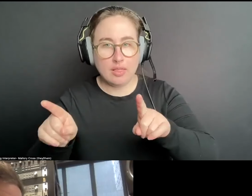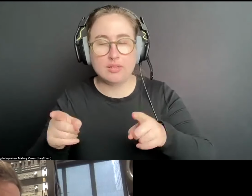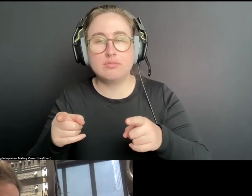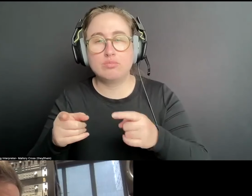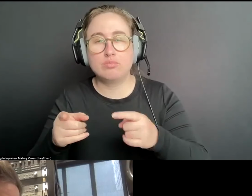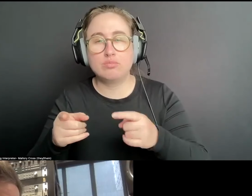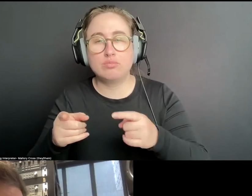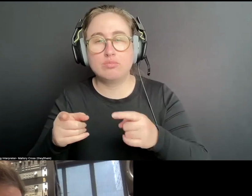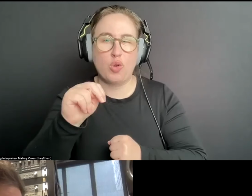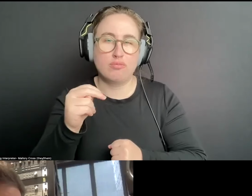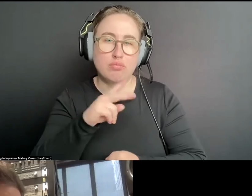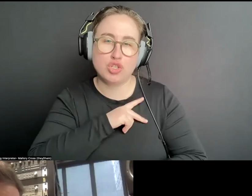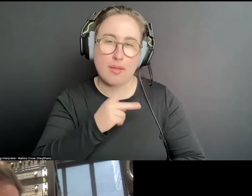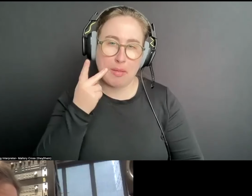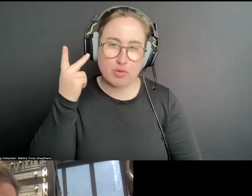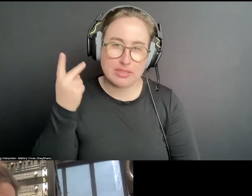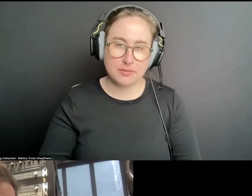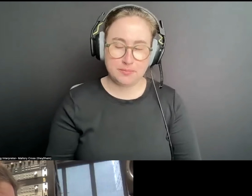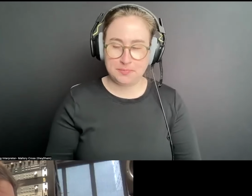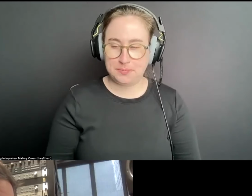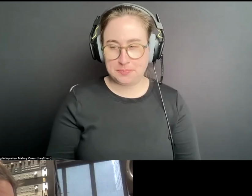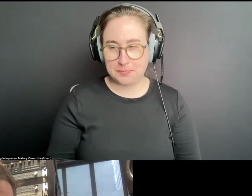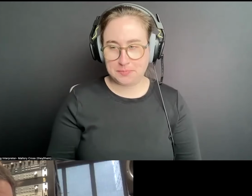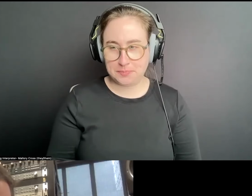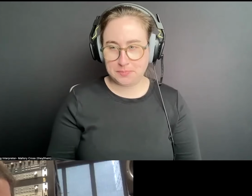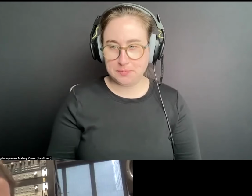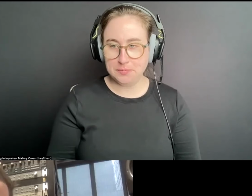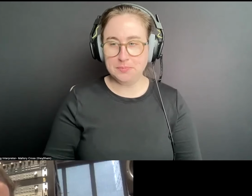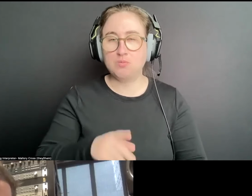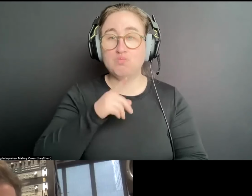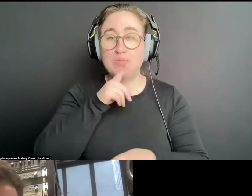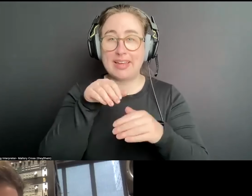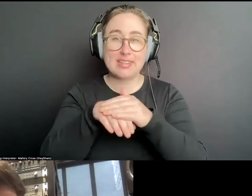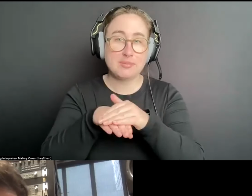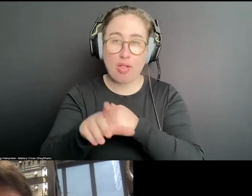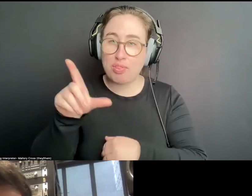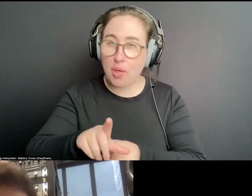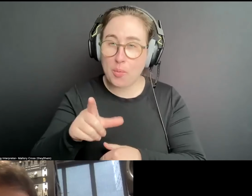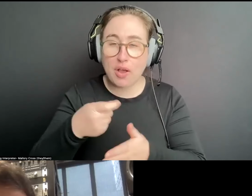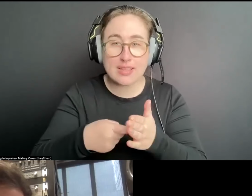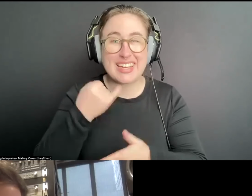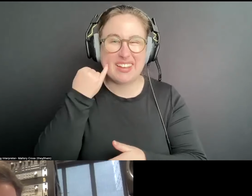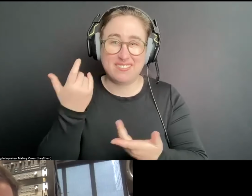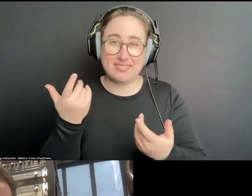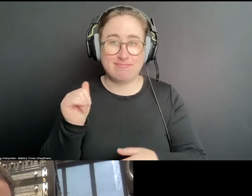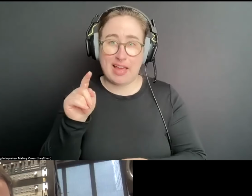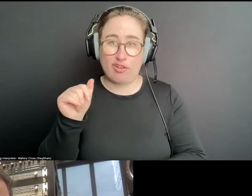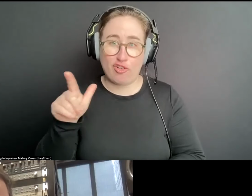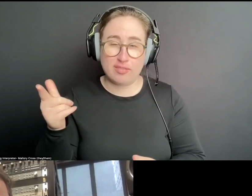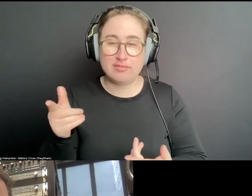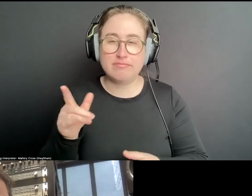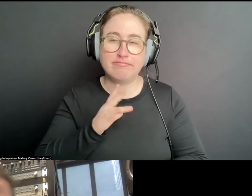preserving their own personal memories. So it's just a really accessible, low cost, if no cost at all,